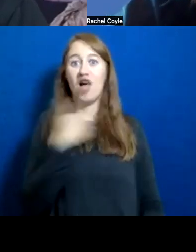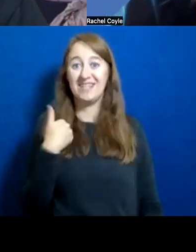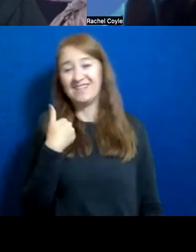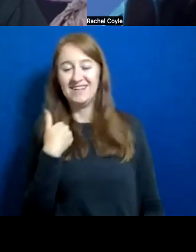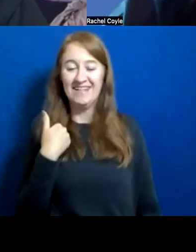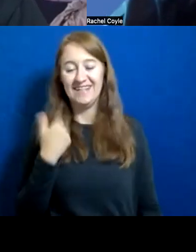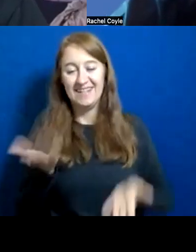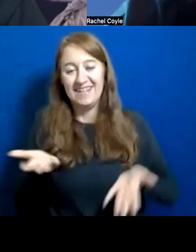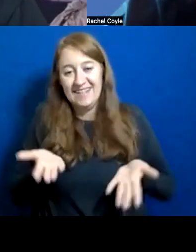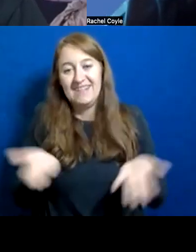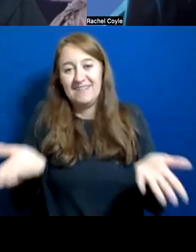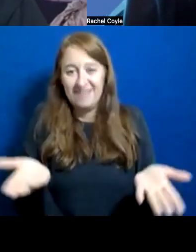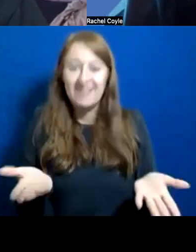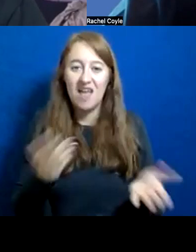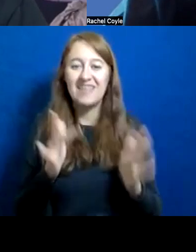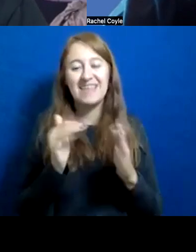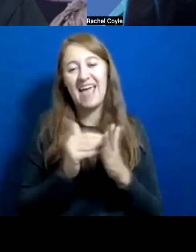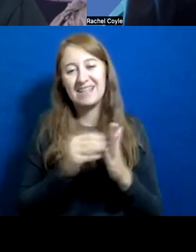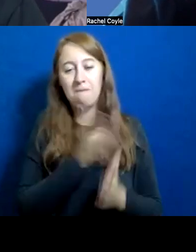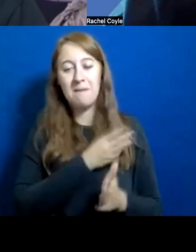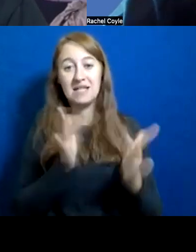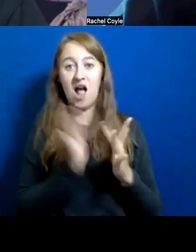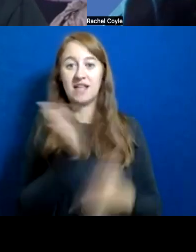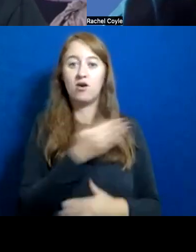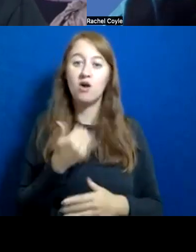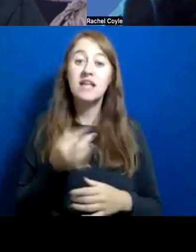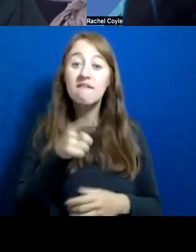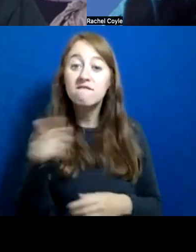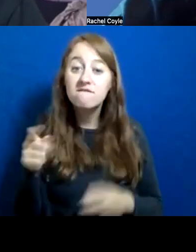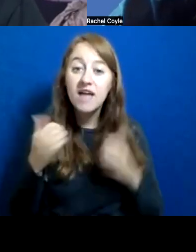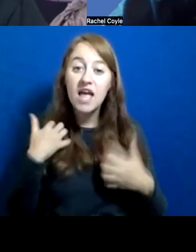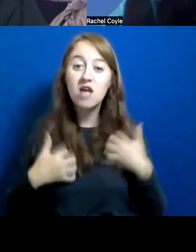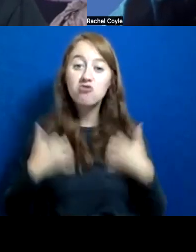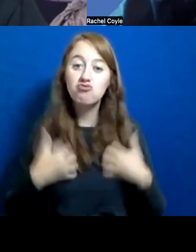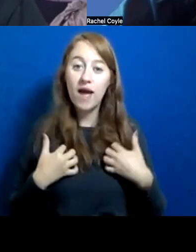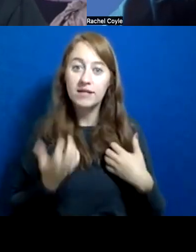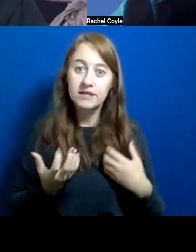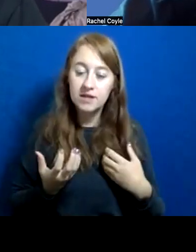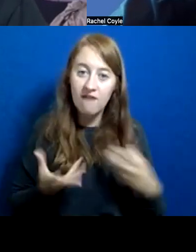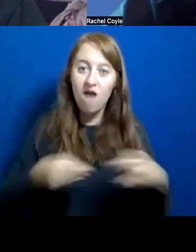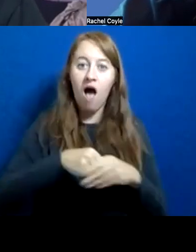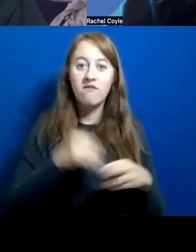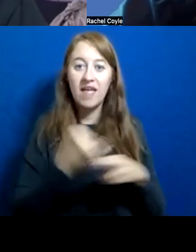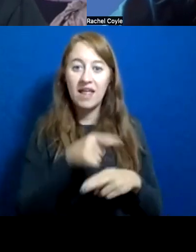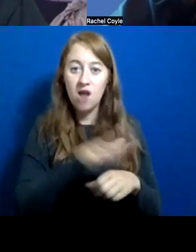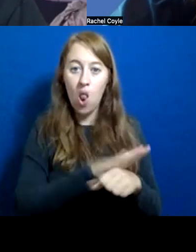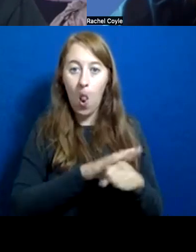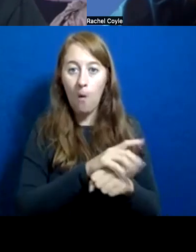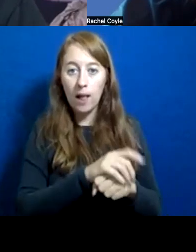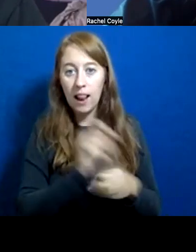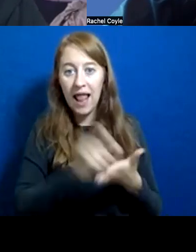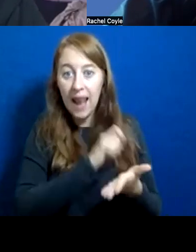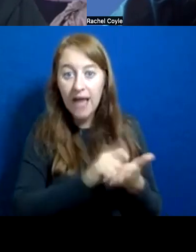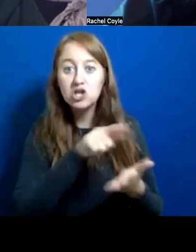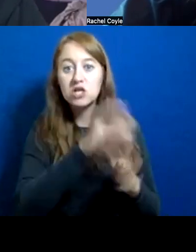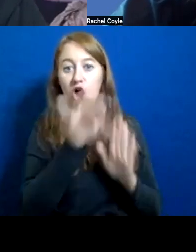but definitely do get in touch with us if you are interested in running for your local government. I mean, local government, like